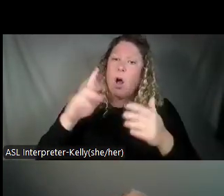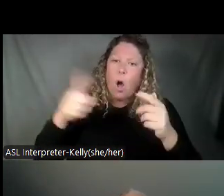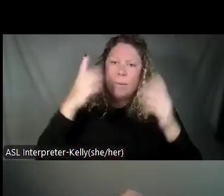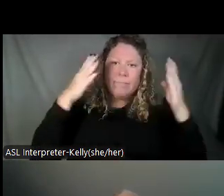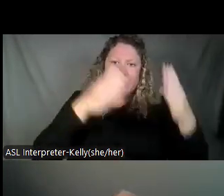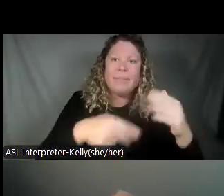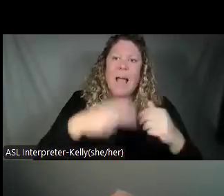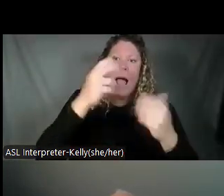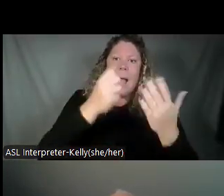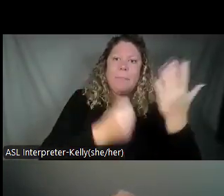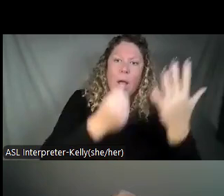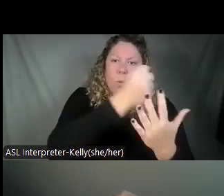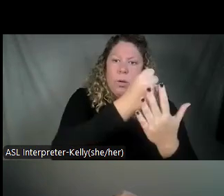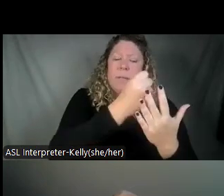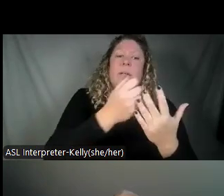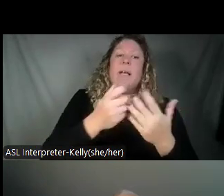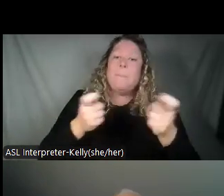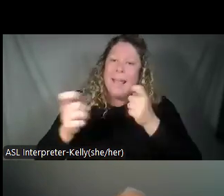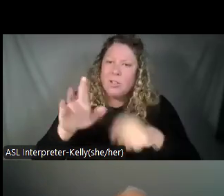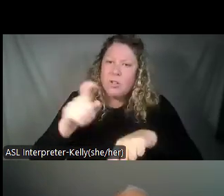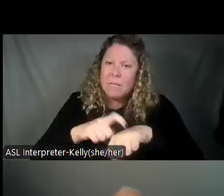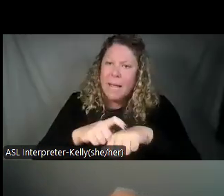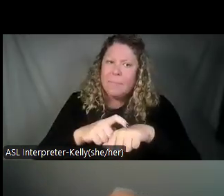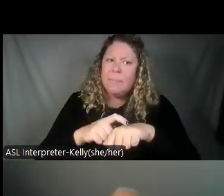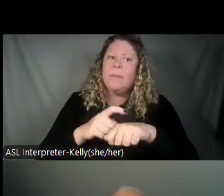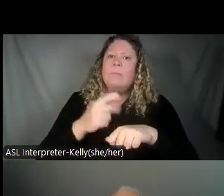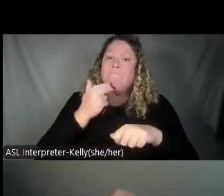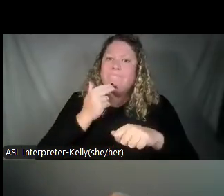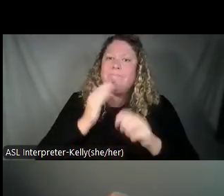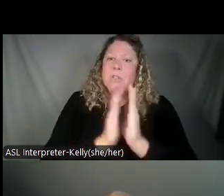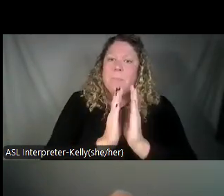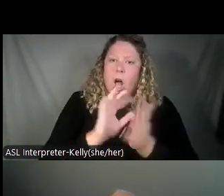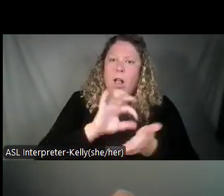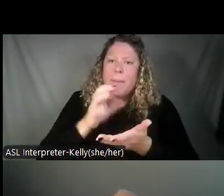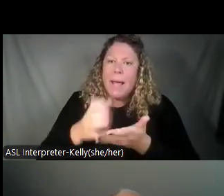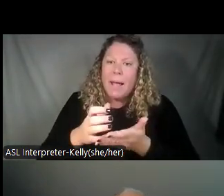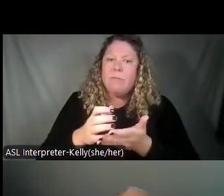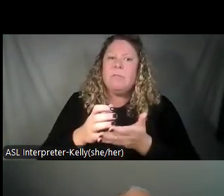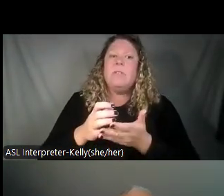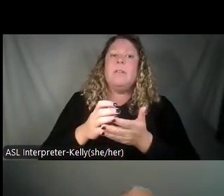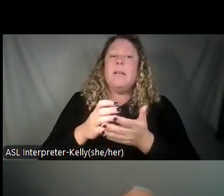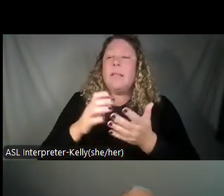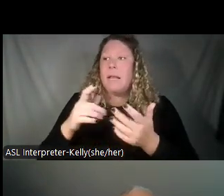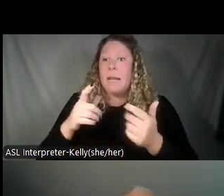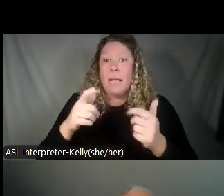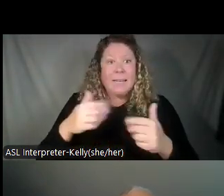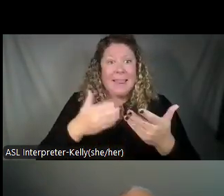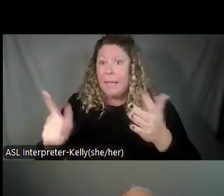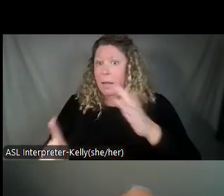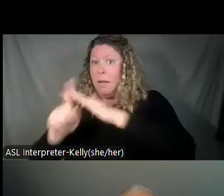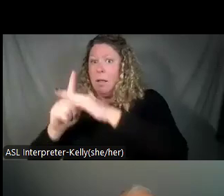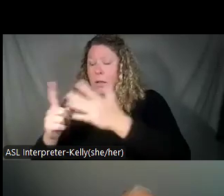work in small batches. And then as life comes through, add things to the top of the list that are